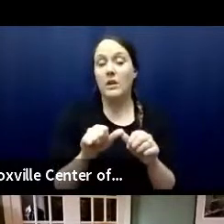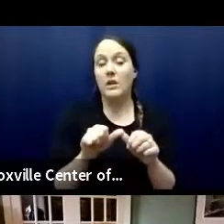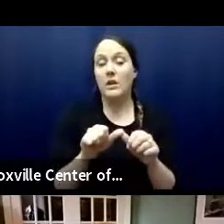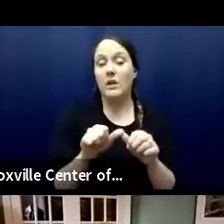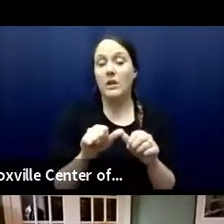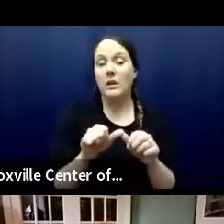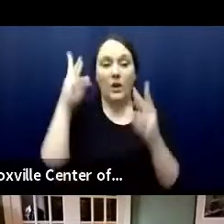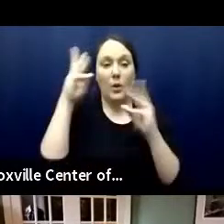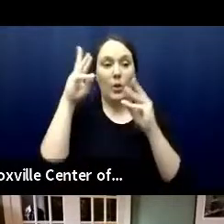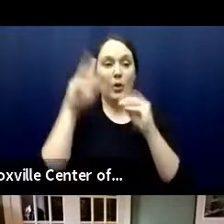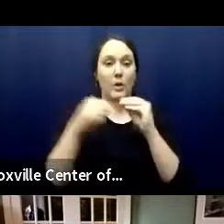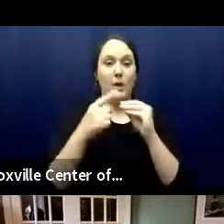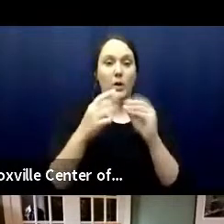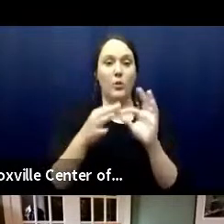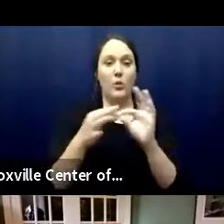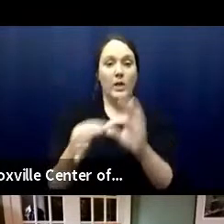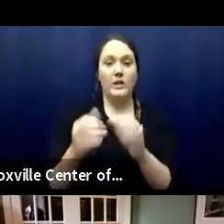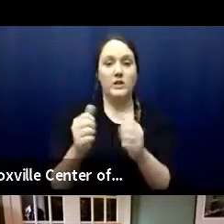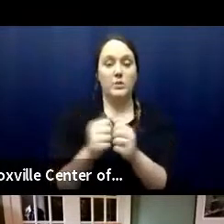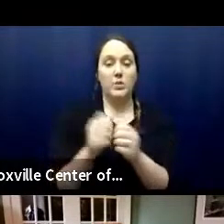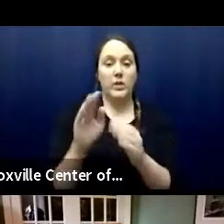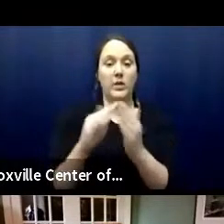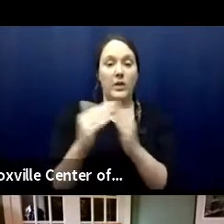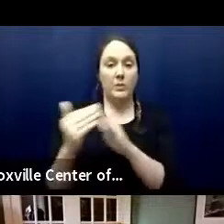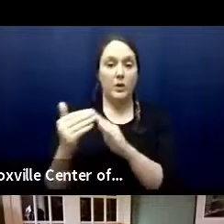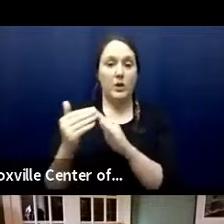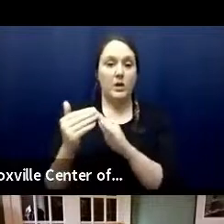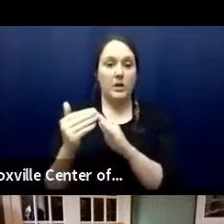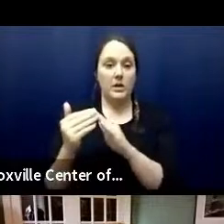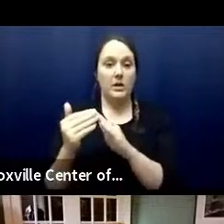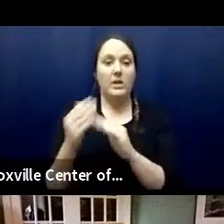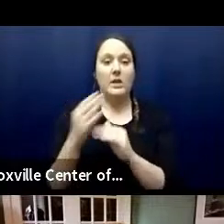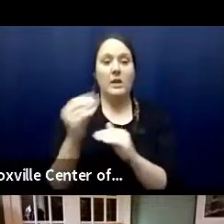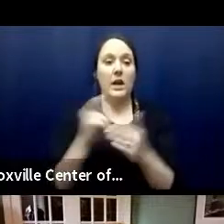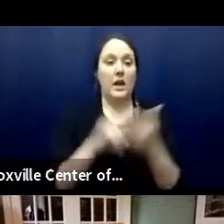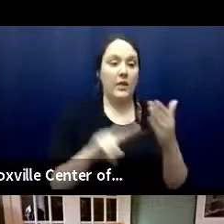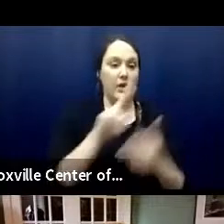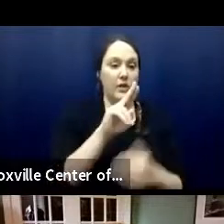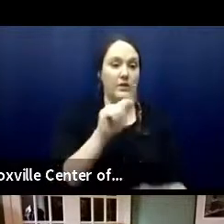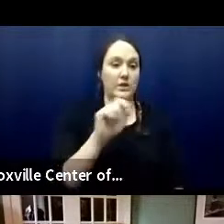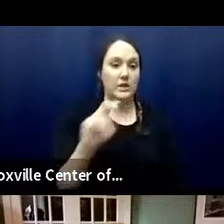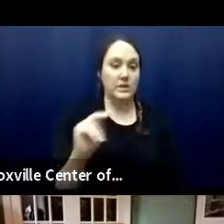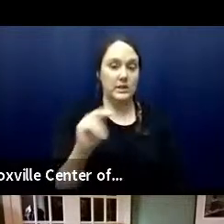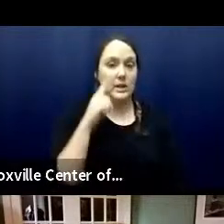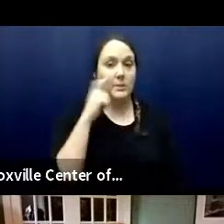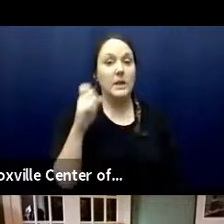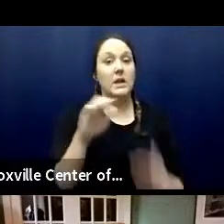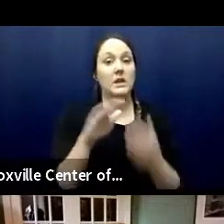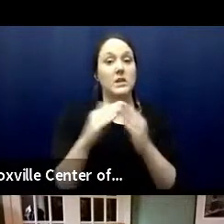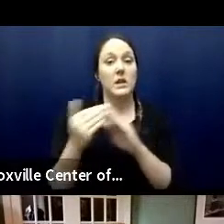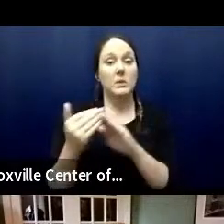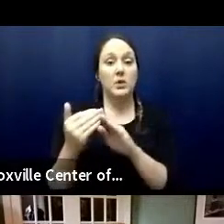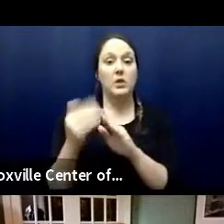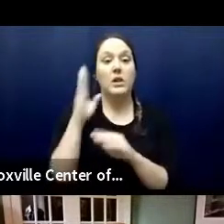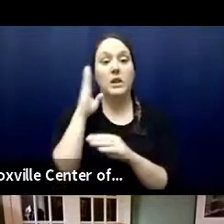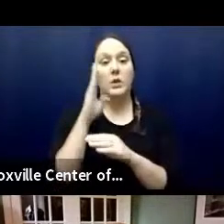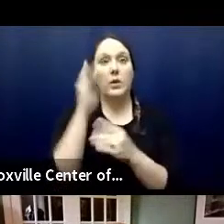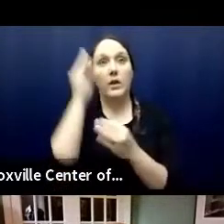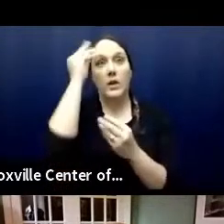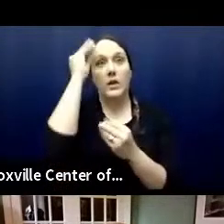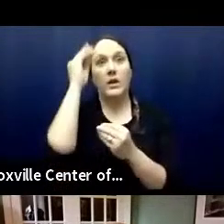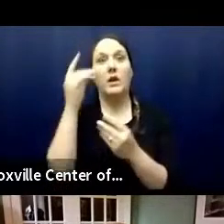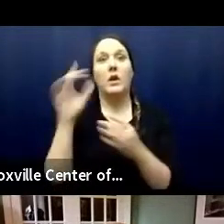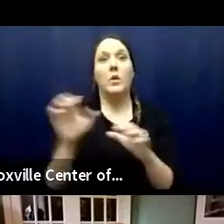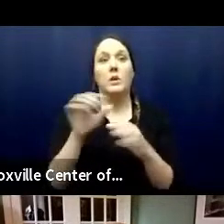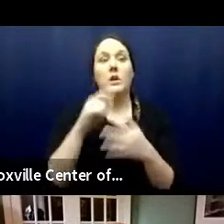I worry about the relationship between the community at large and the University of Tennessee, because the community is going to be thinking, we've done